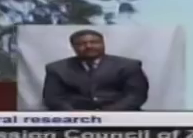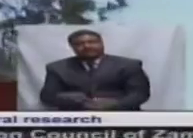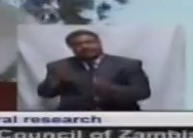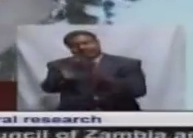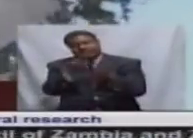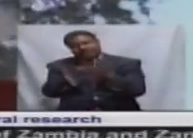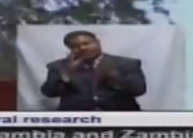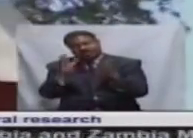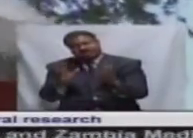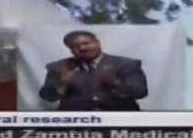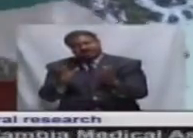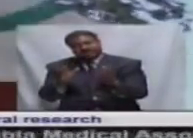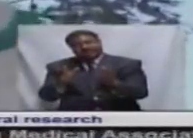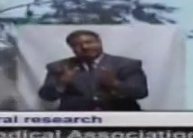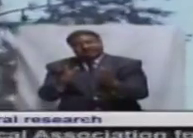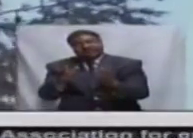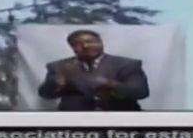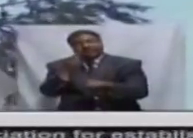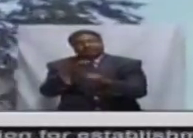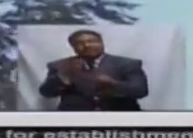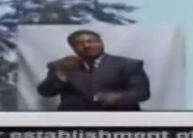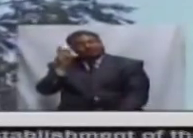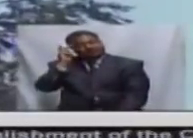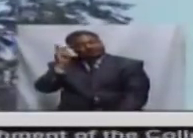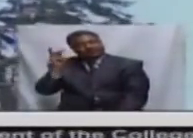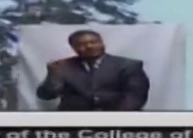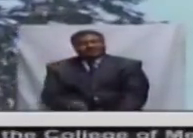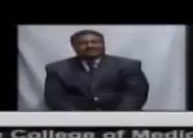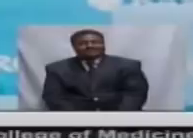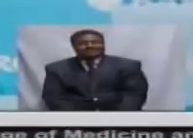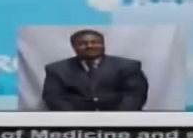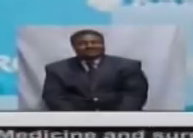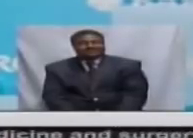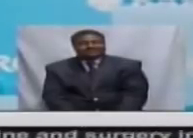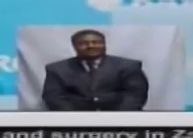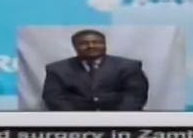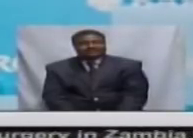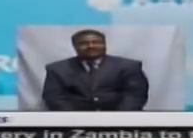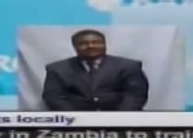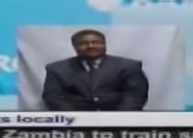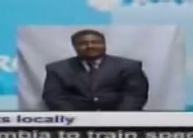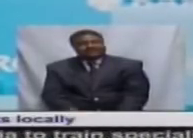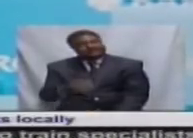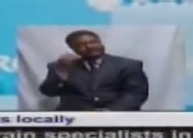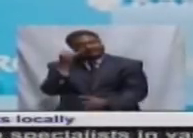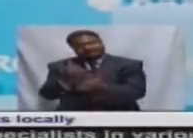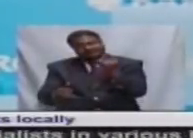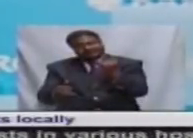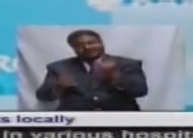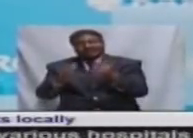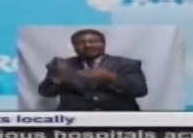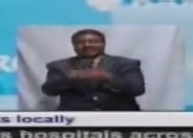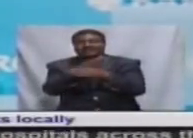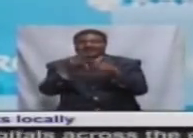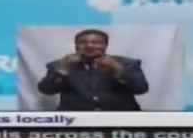2018 also recruit 750 extension service workers for agriculture, fisheries and livestock. He said the